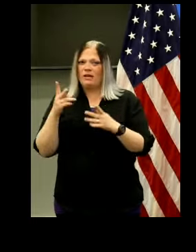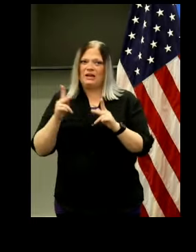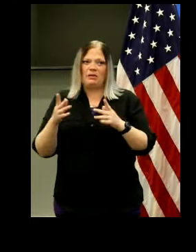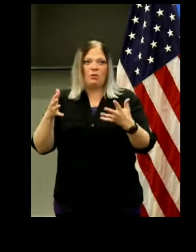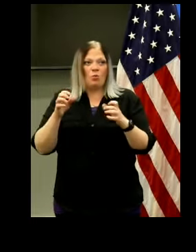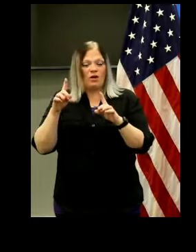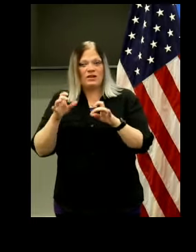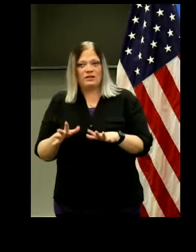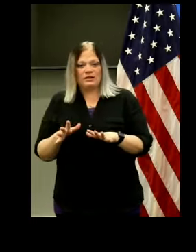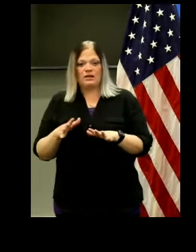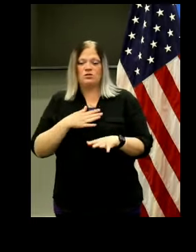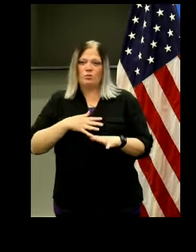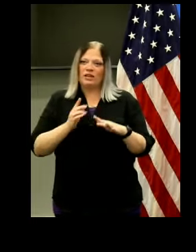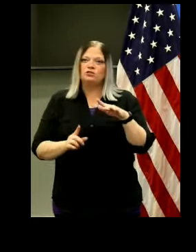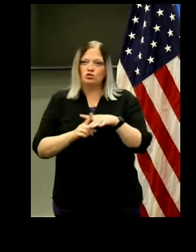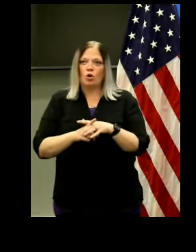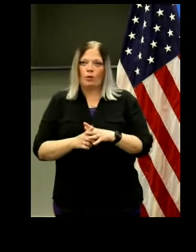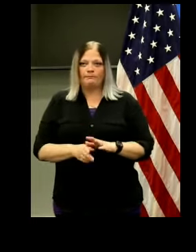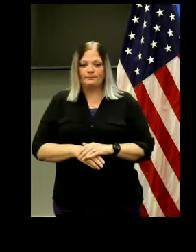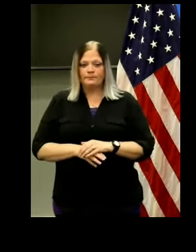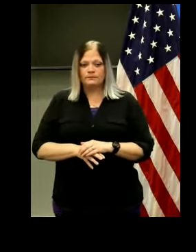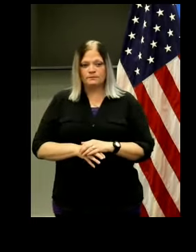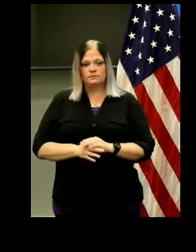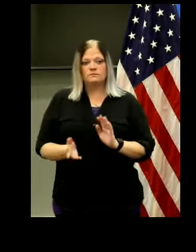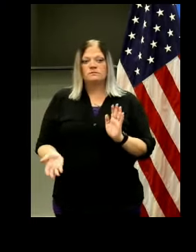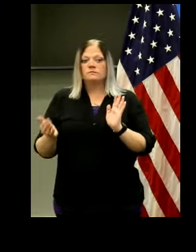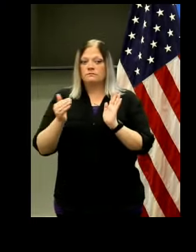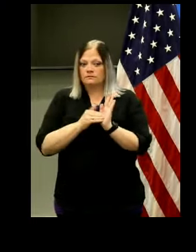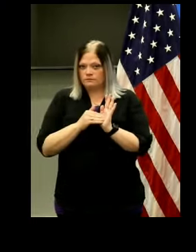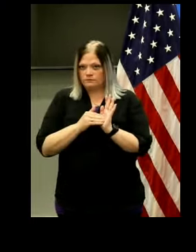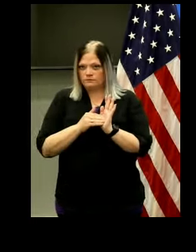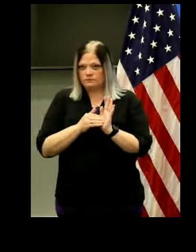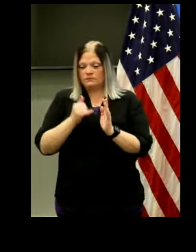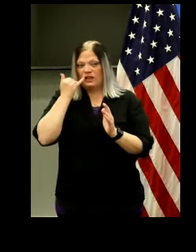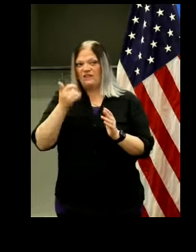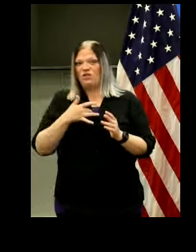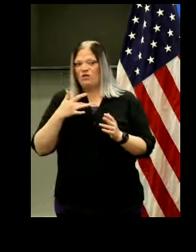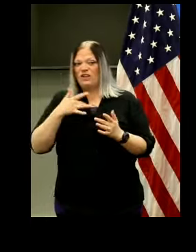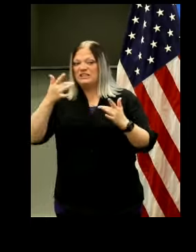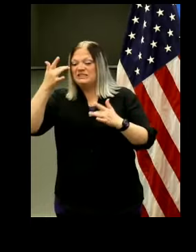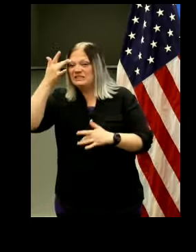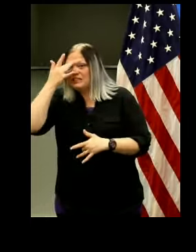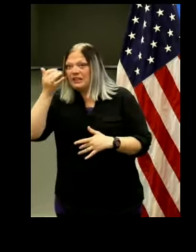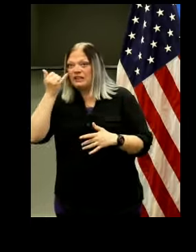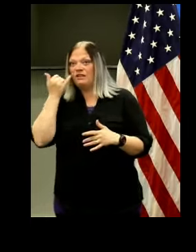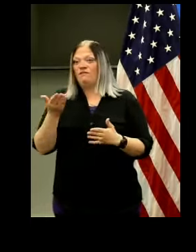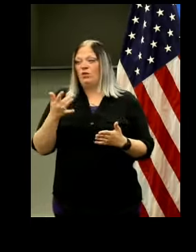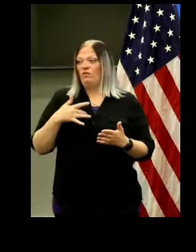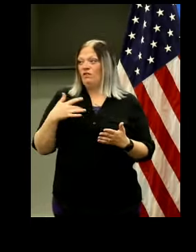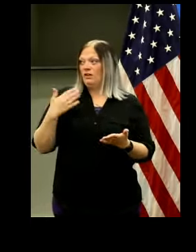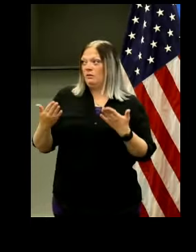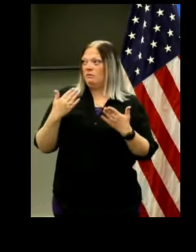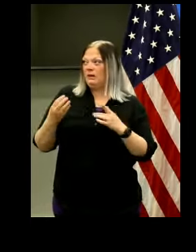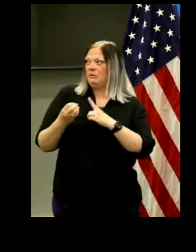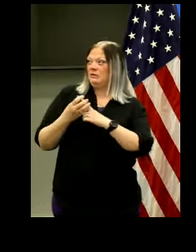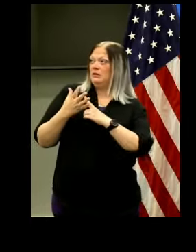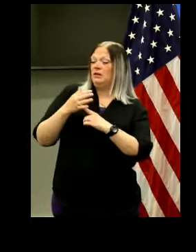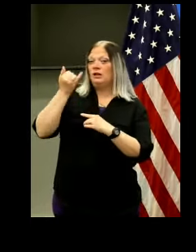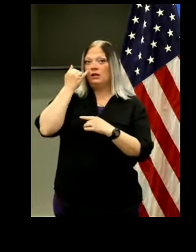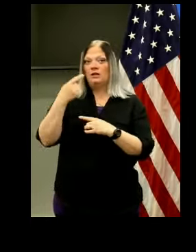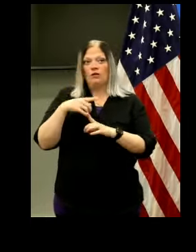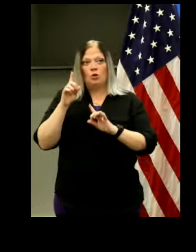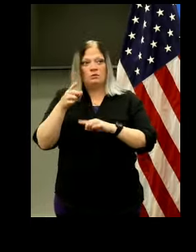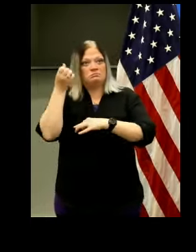up somebody else's spot. So again, if you feel sick, if you feel you've been exposed, if you're at a demonstration this